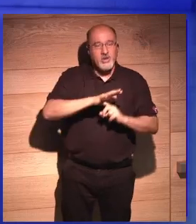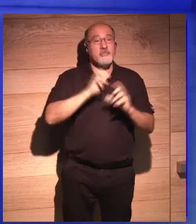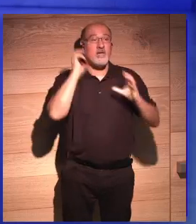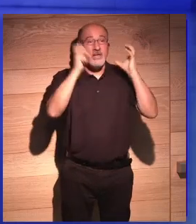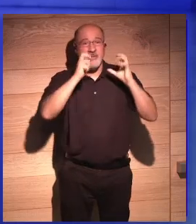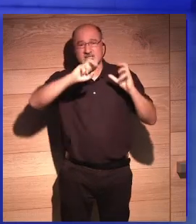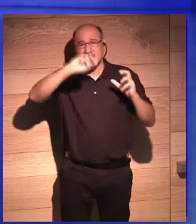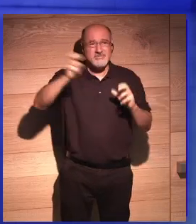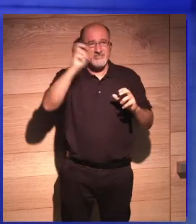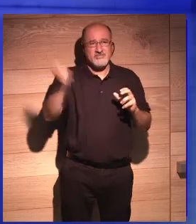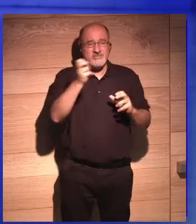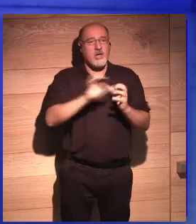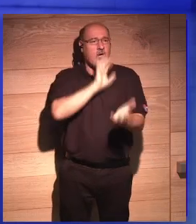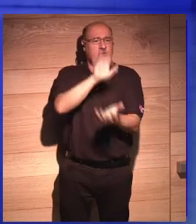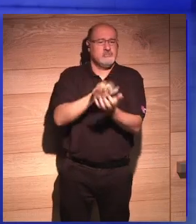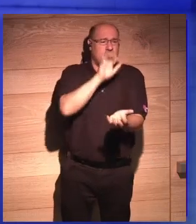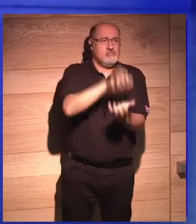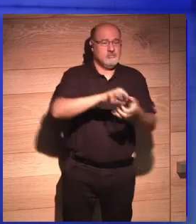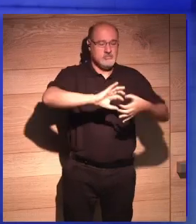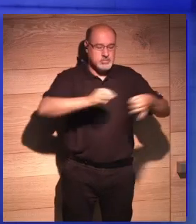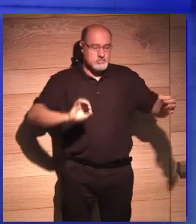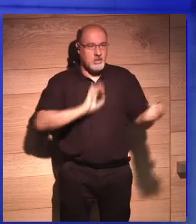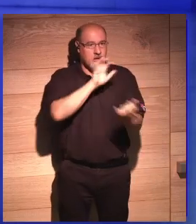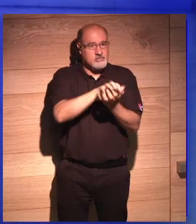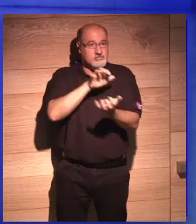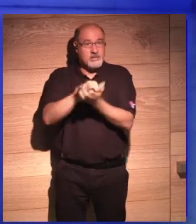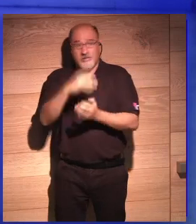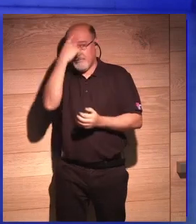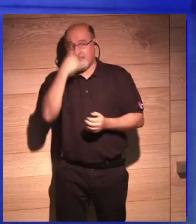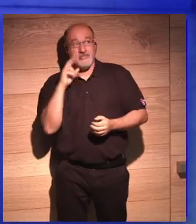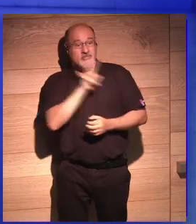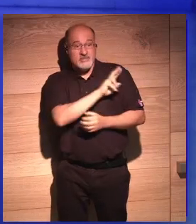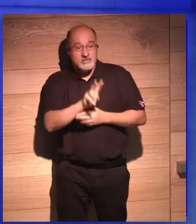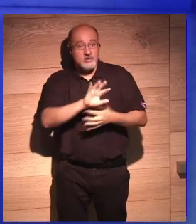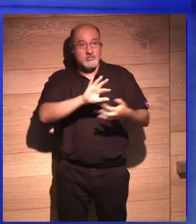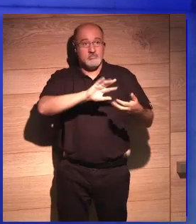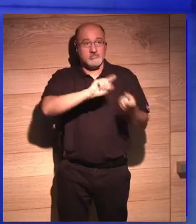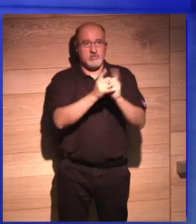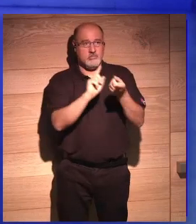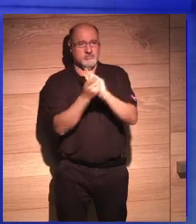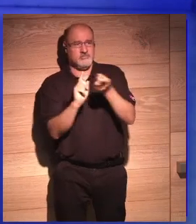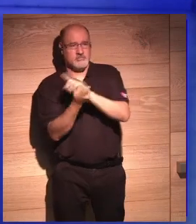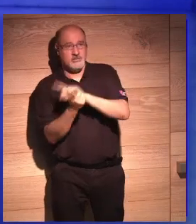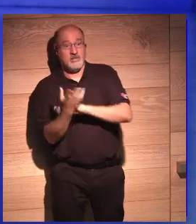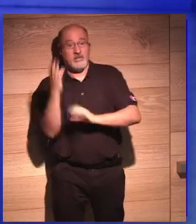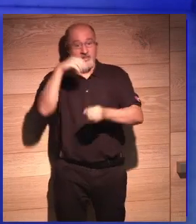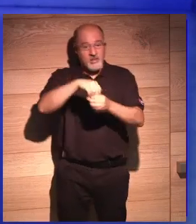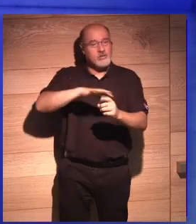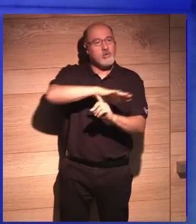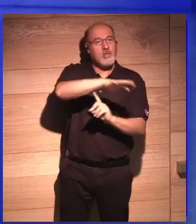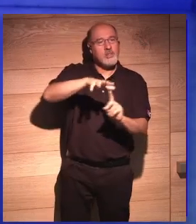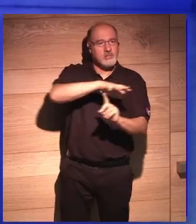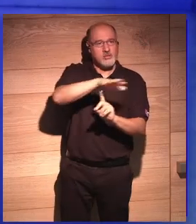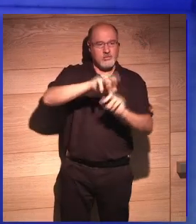gave you the different perspectives of them within the exact environment that we used a LiDAR